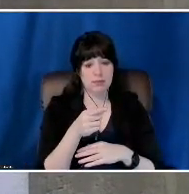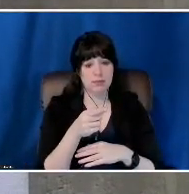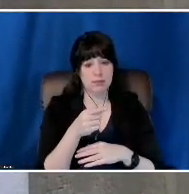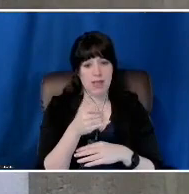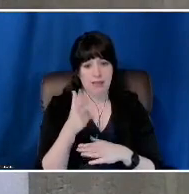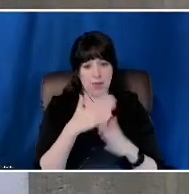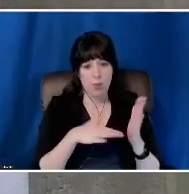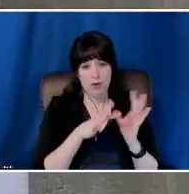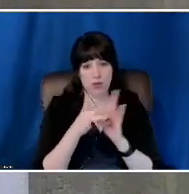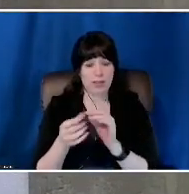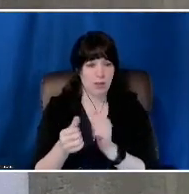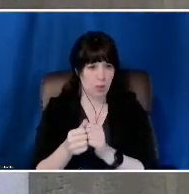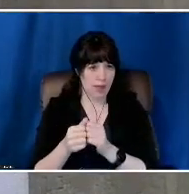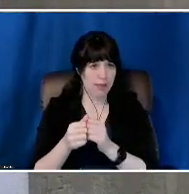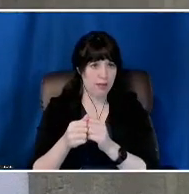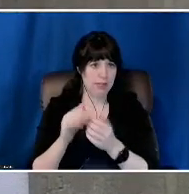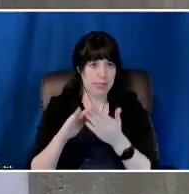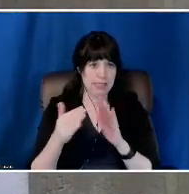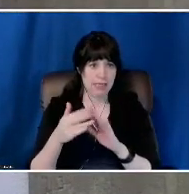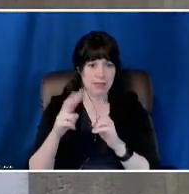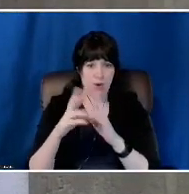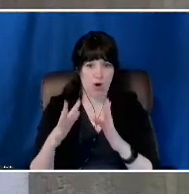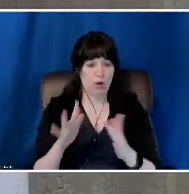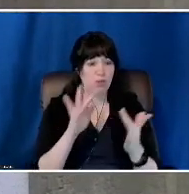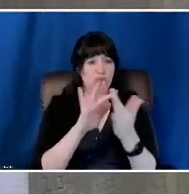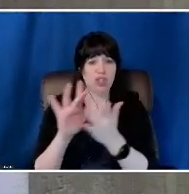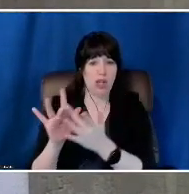city's partners did do a reach out.